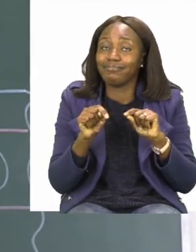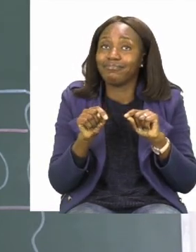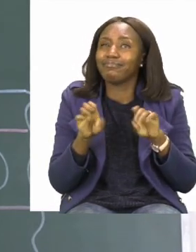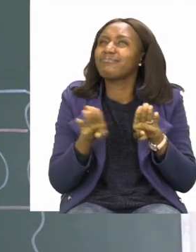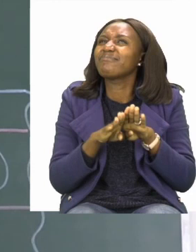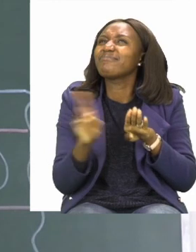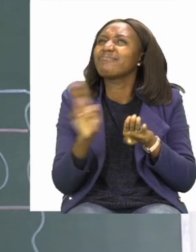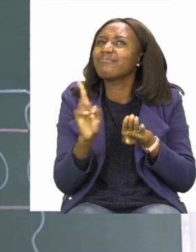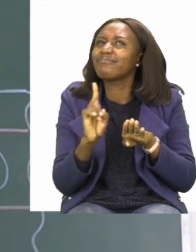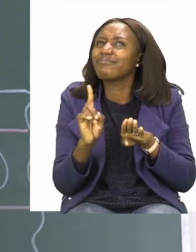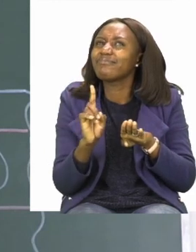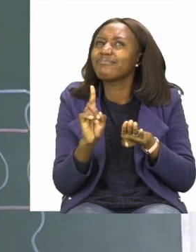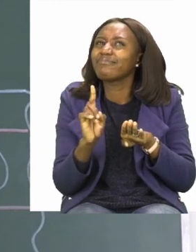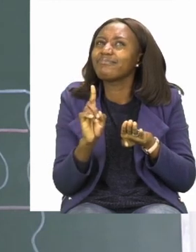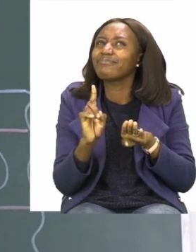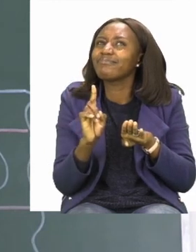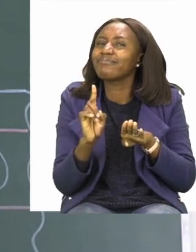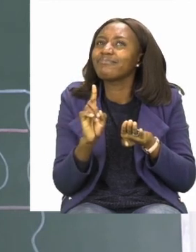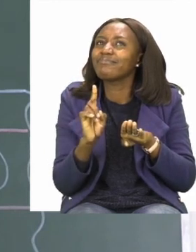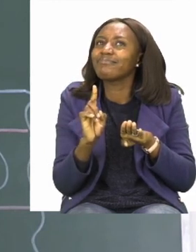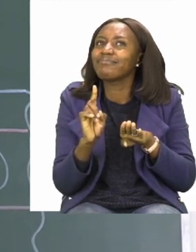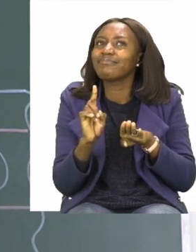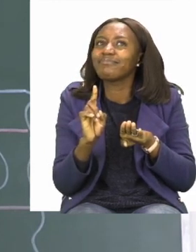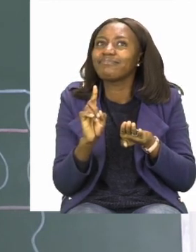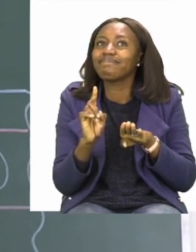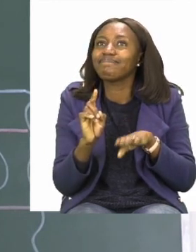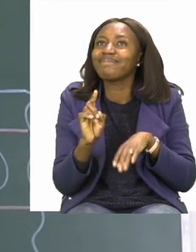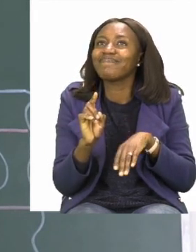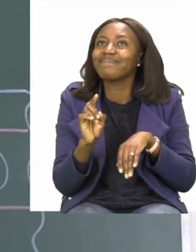2 sets. Uh-oh, that one decided to fall.